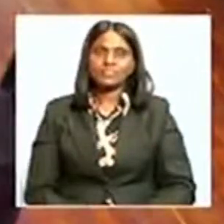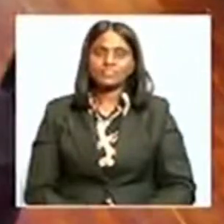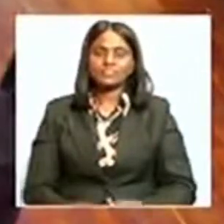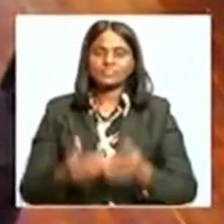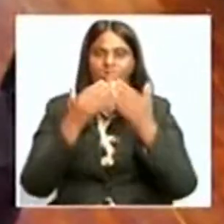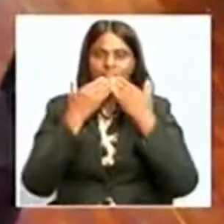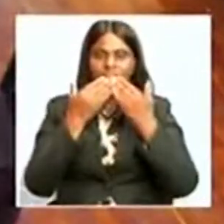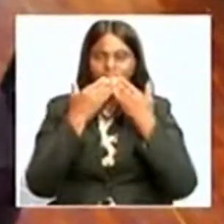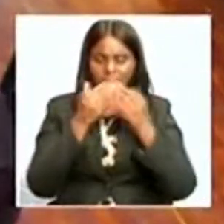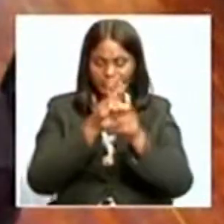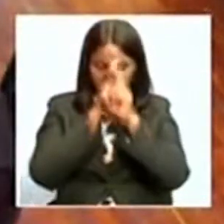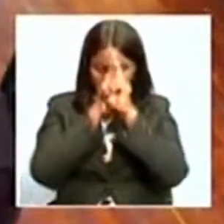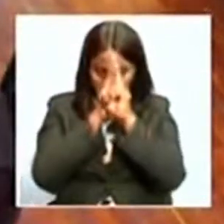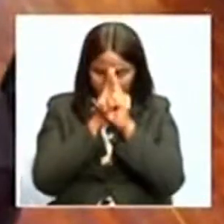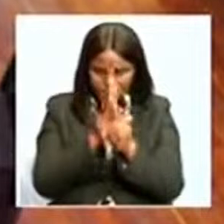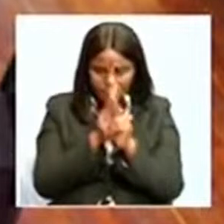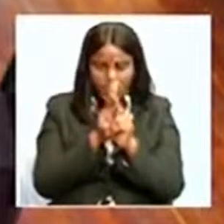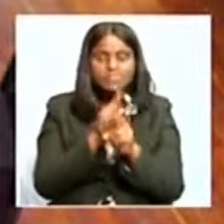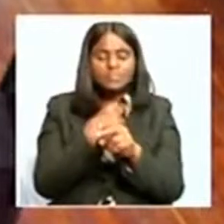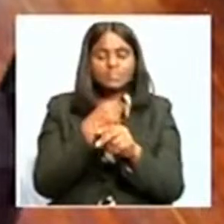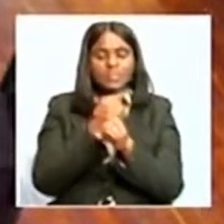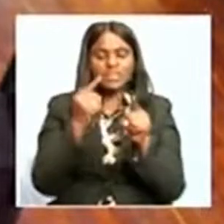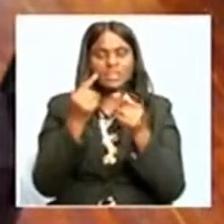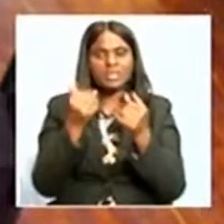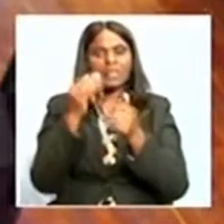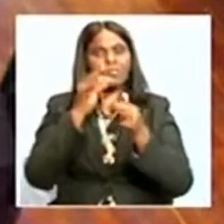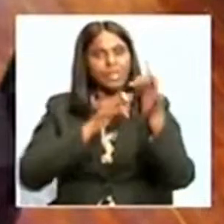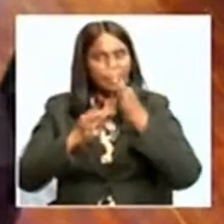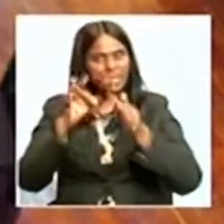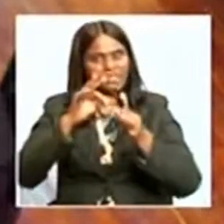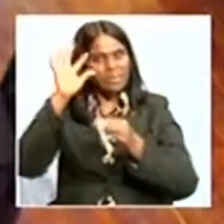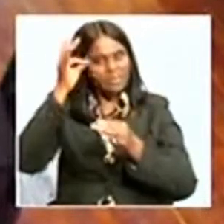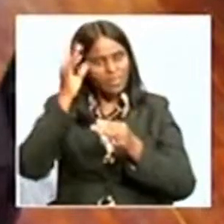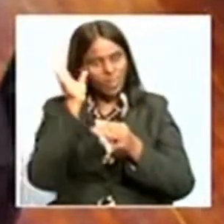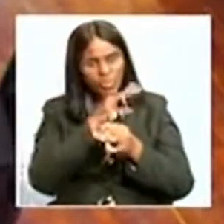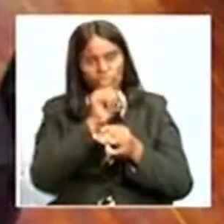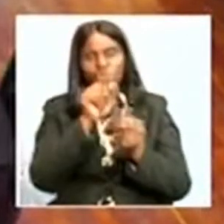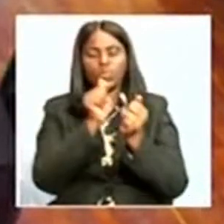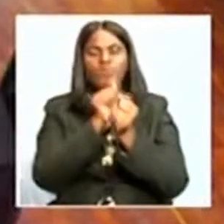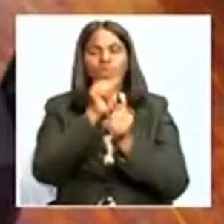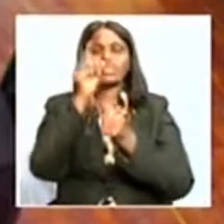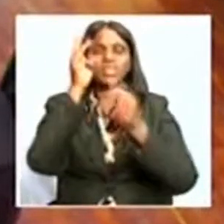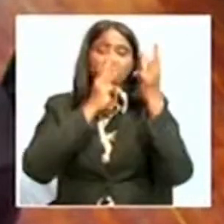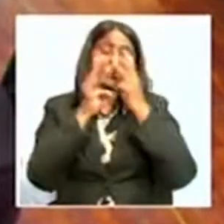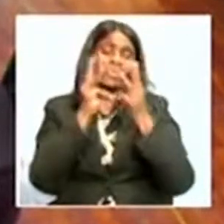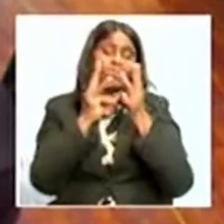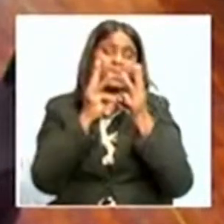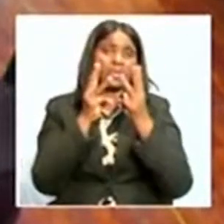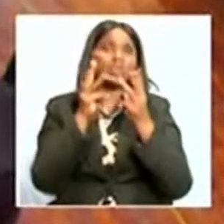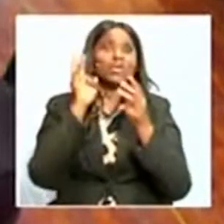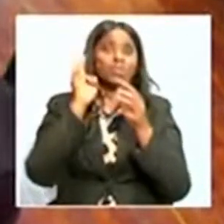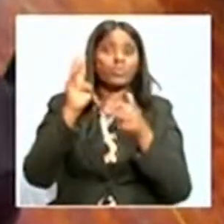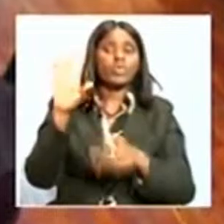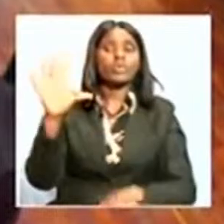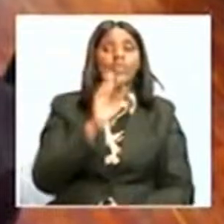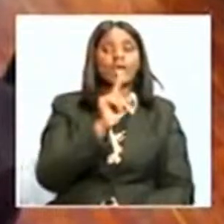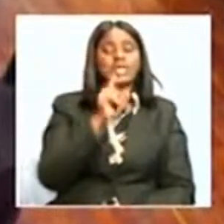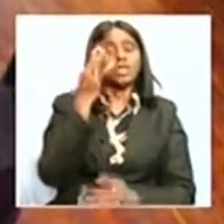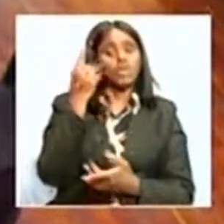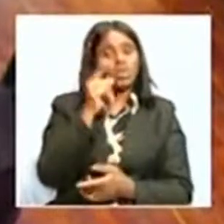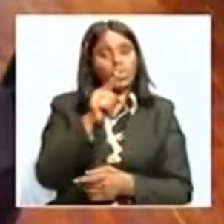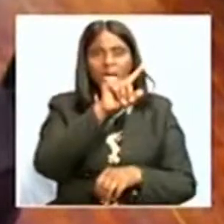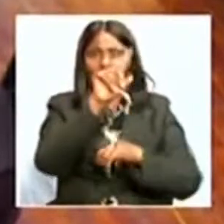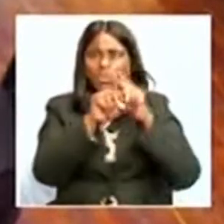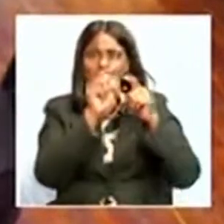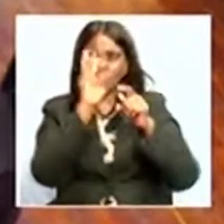Thank you, Honorable. I would just wish to state that we've taken note of that concern and we'll revert. Hopefully the question